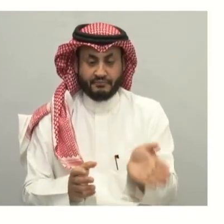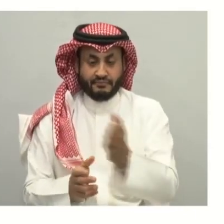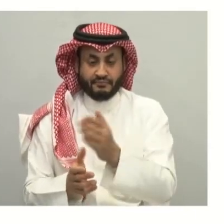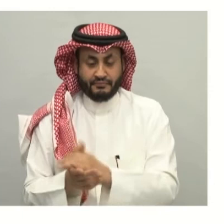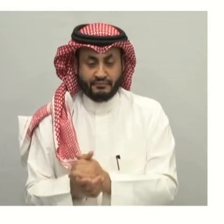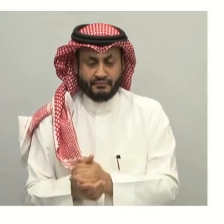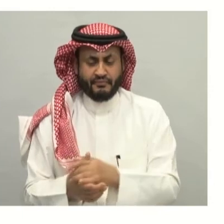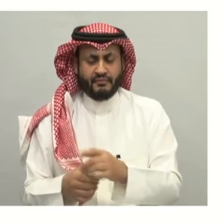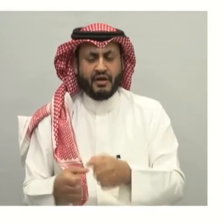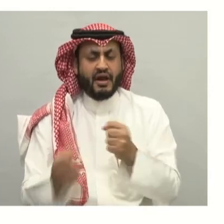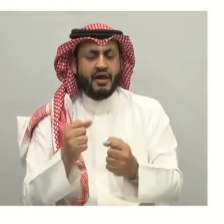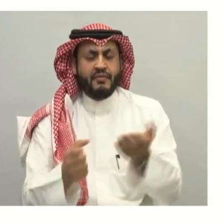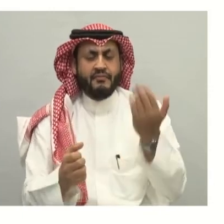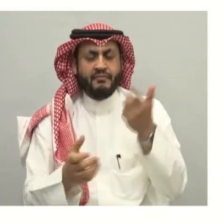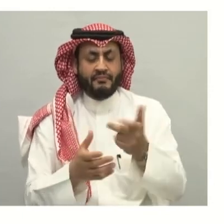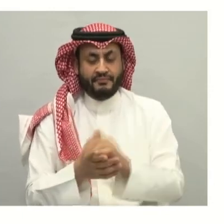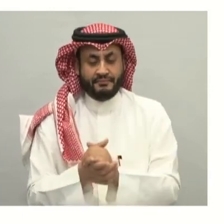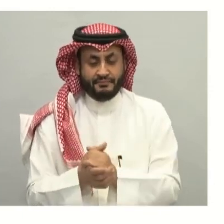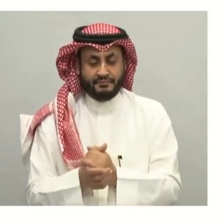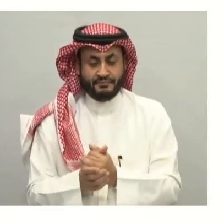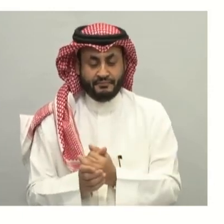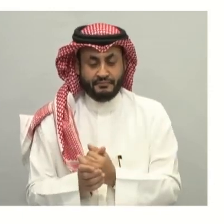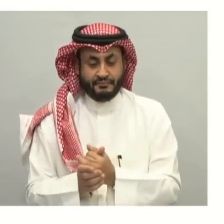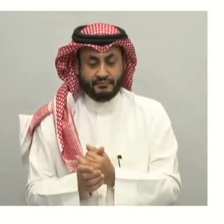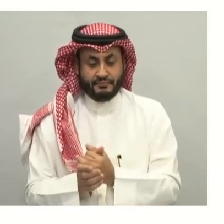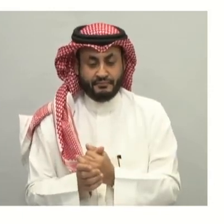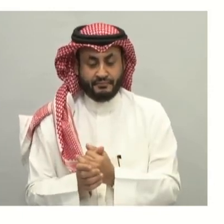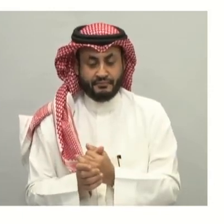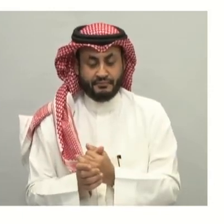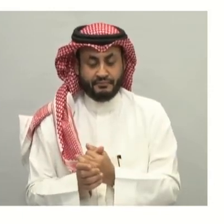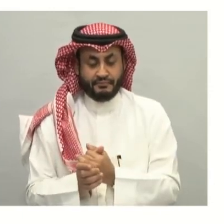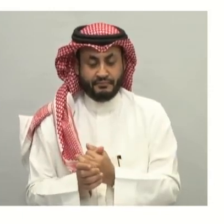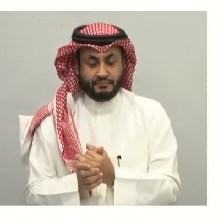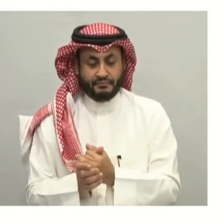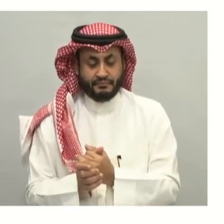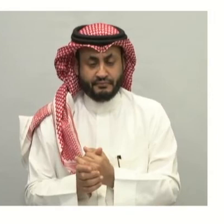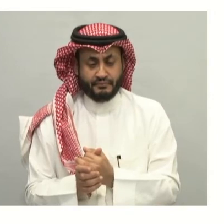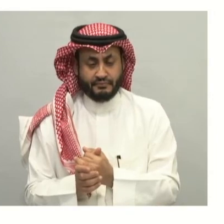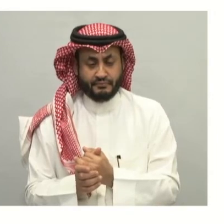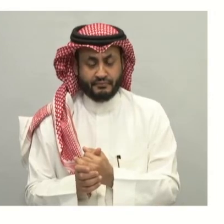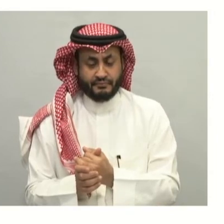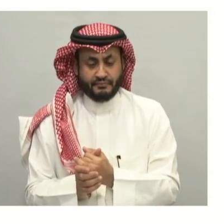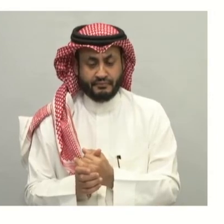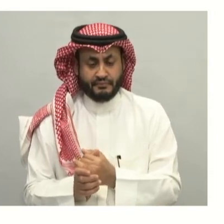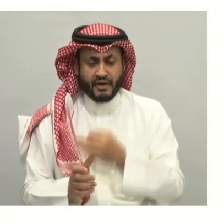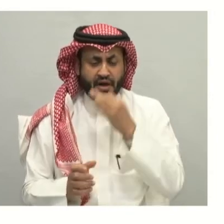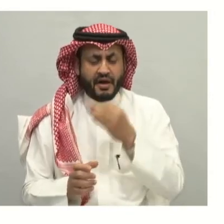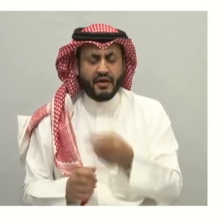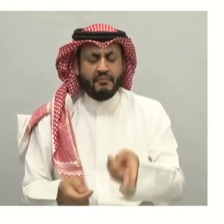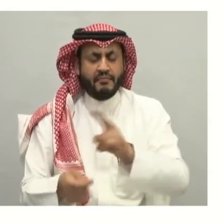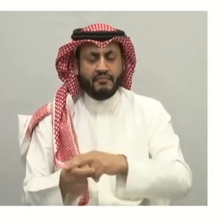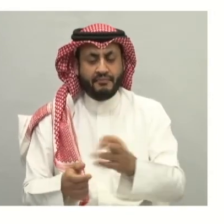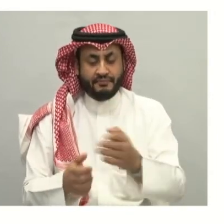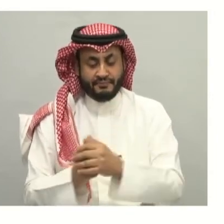Let's review together what we learned today. Please listen and try to repeat. Let's say them all